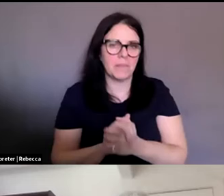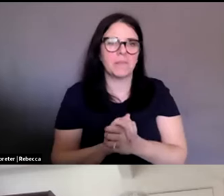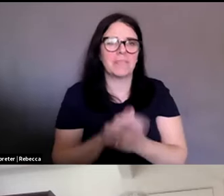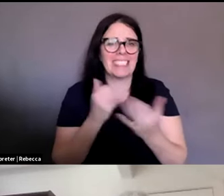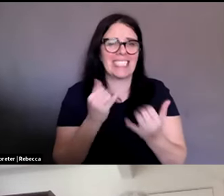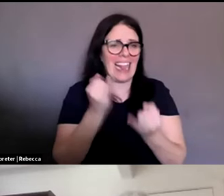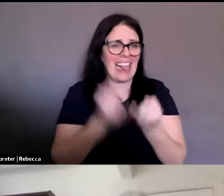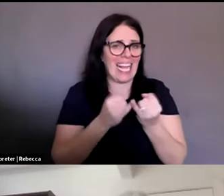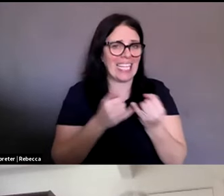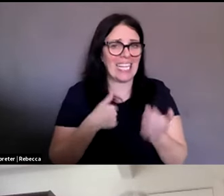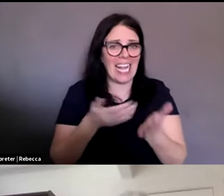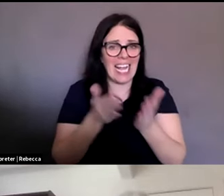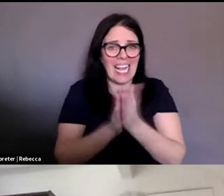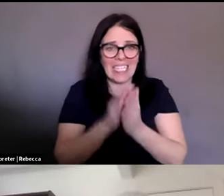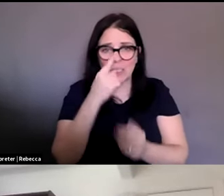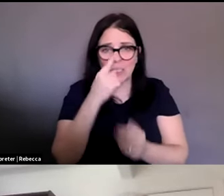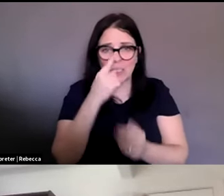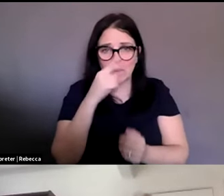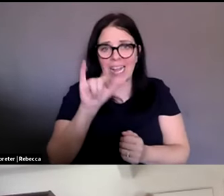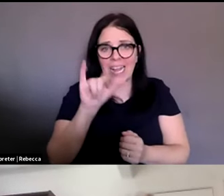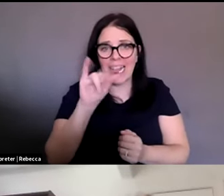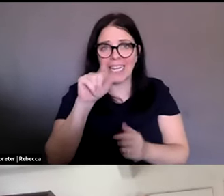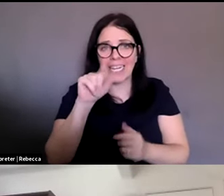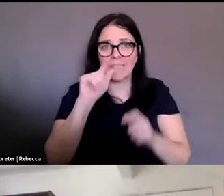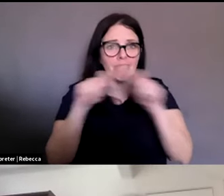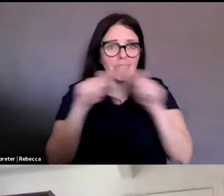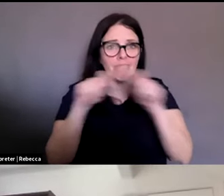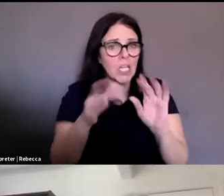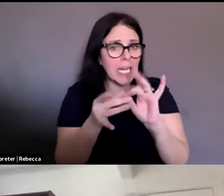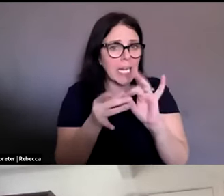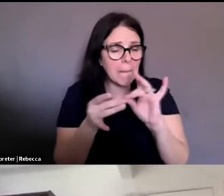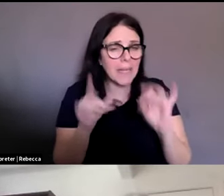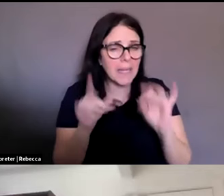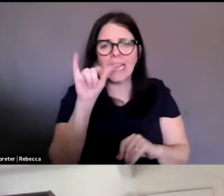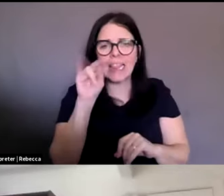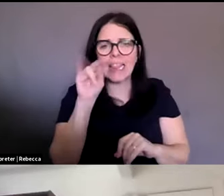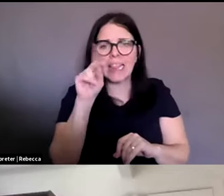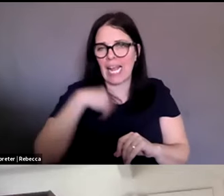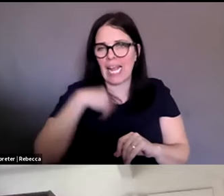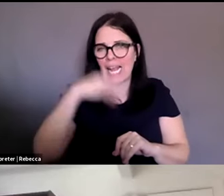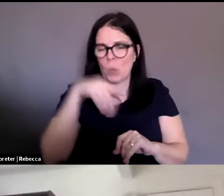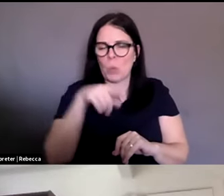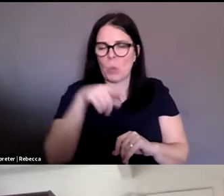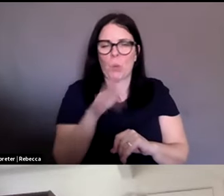Linda Baker for her closing comments. Linda, one thing, I know you're going to say this, but just